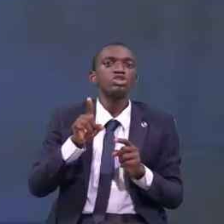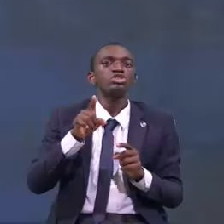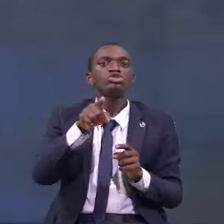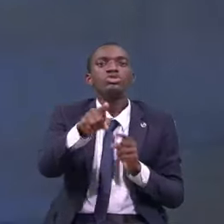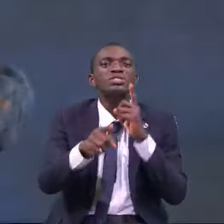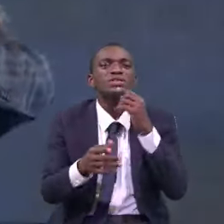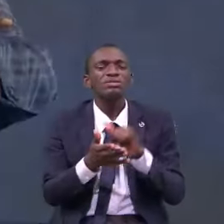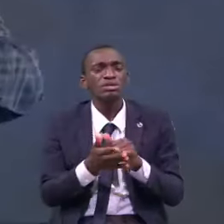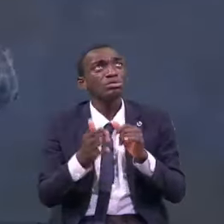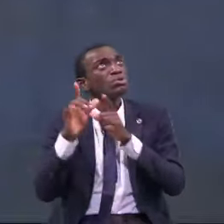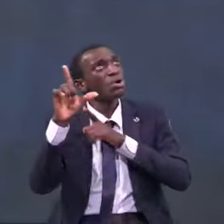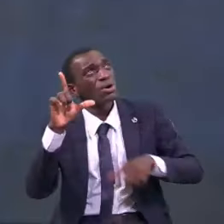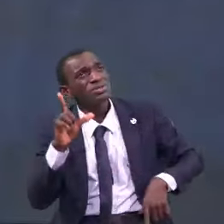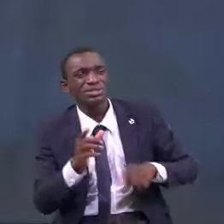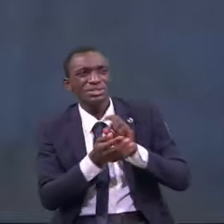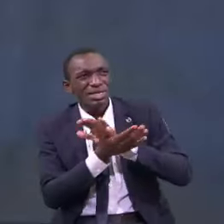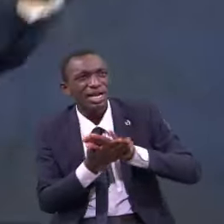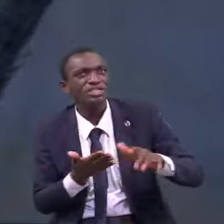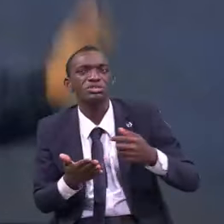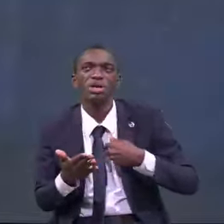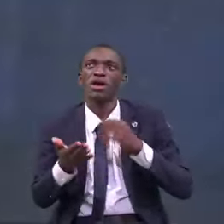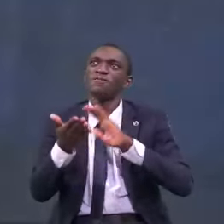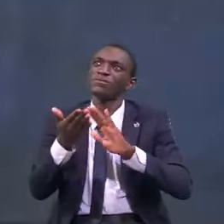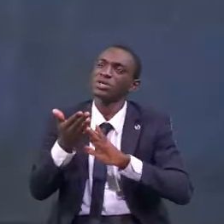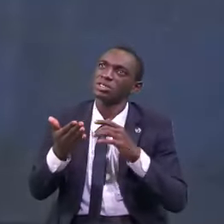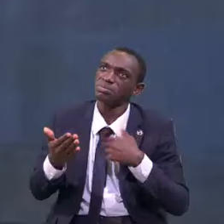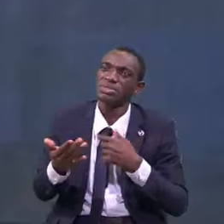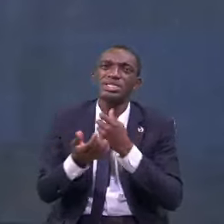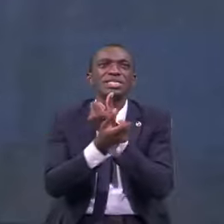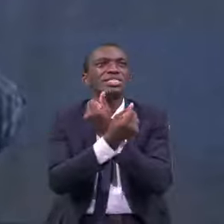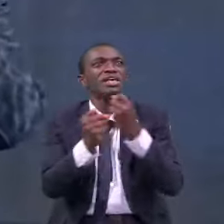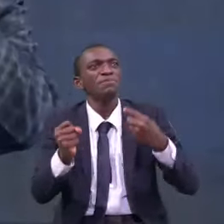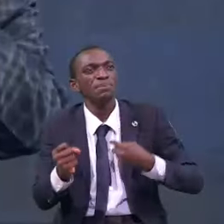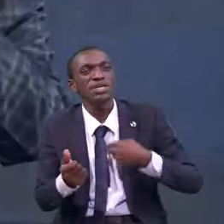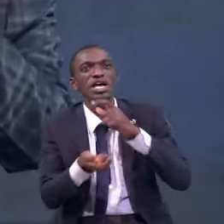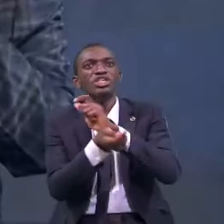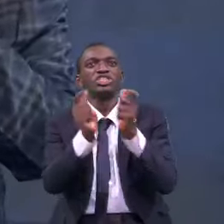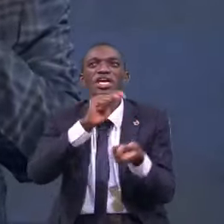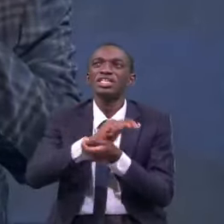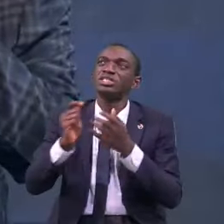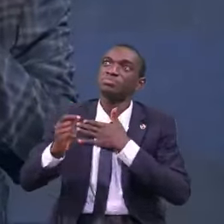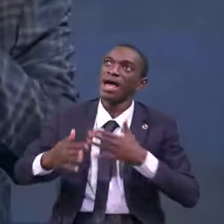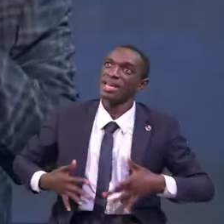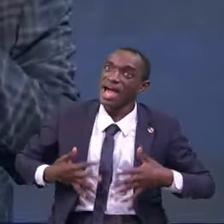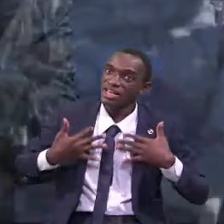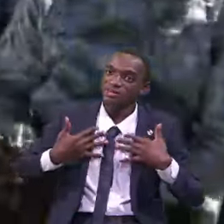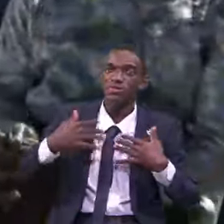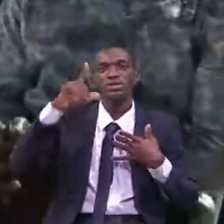Forgive me. Save me. Change my life. It will change your life